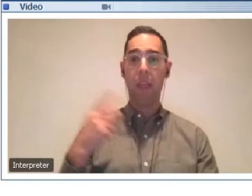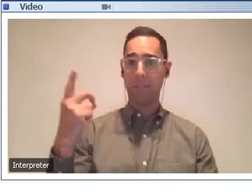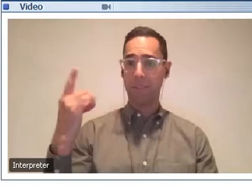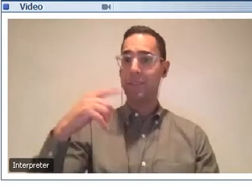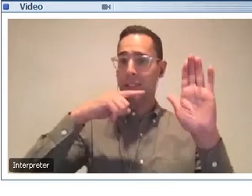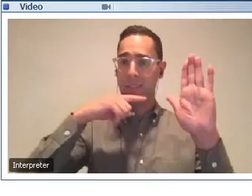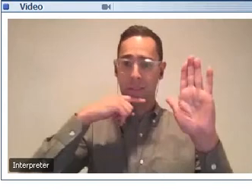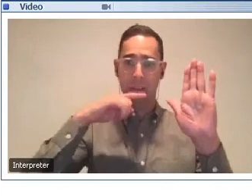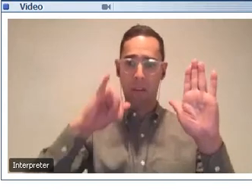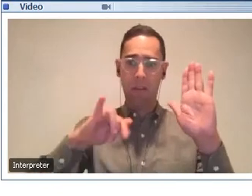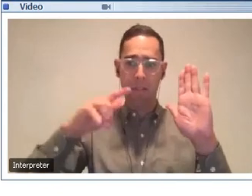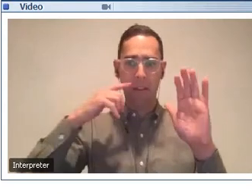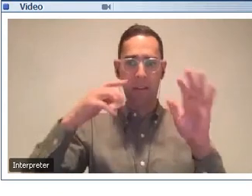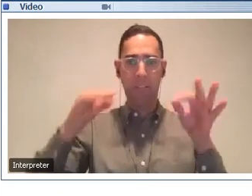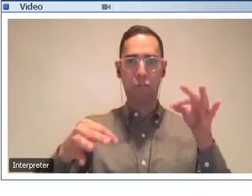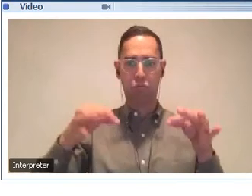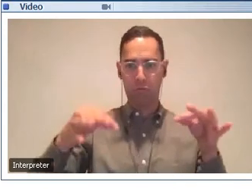able to do